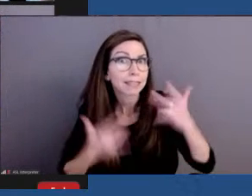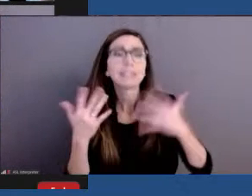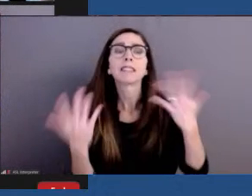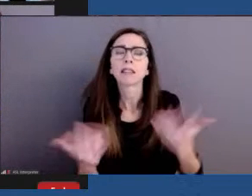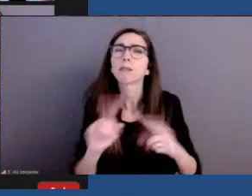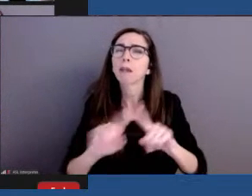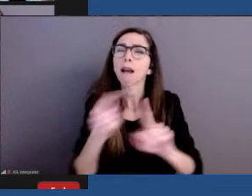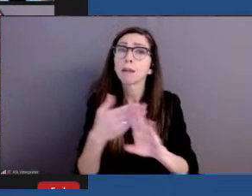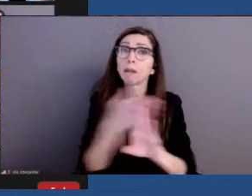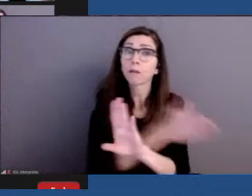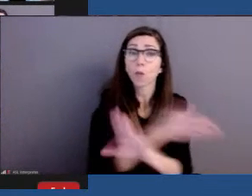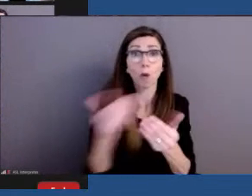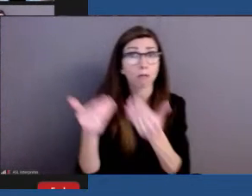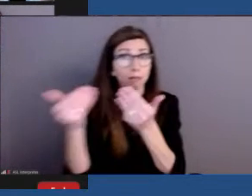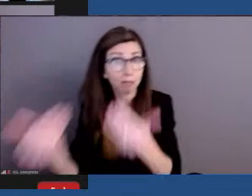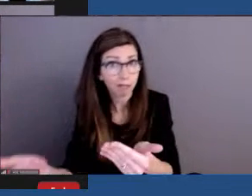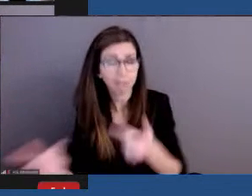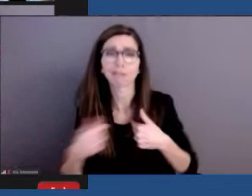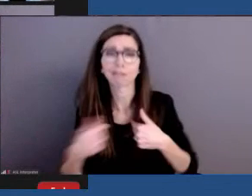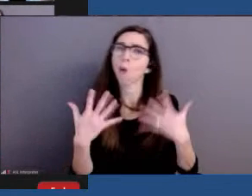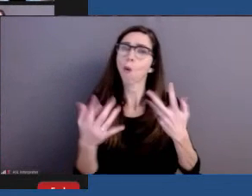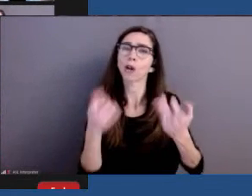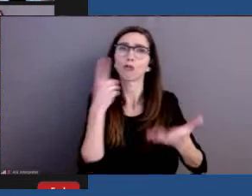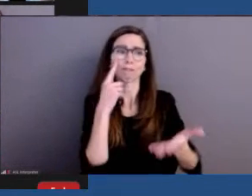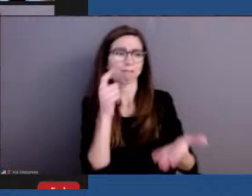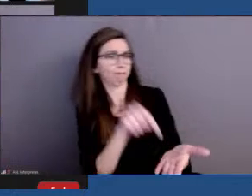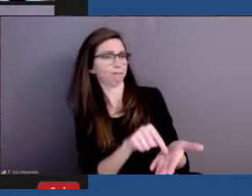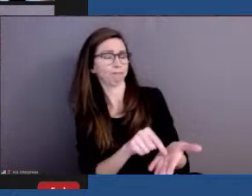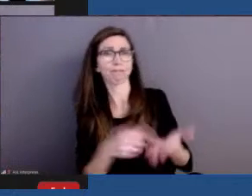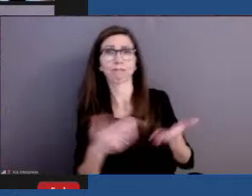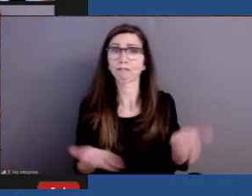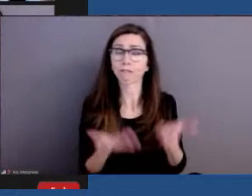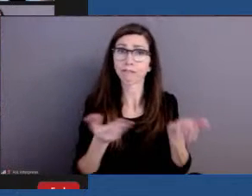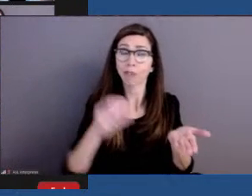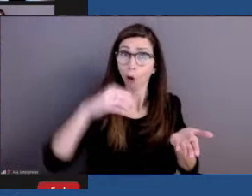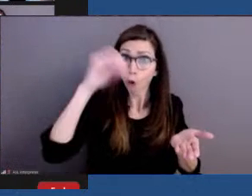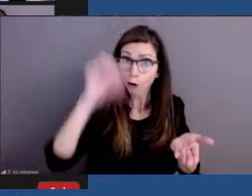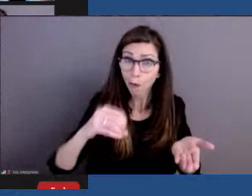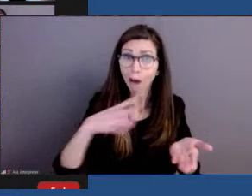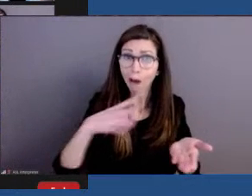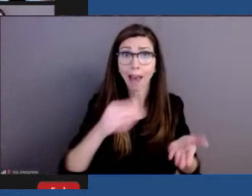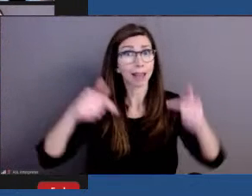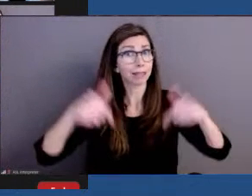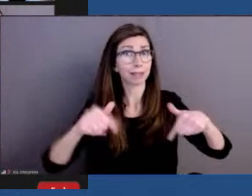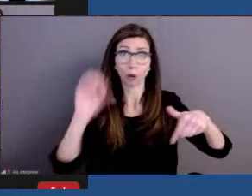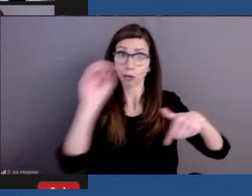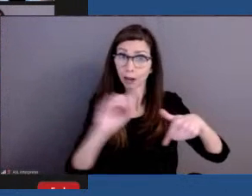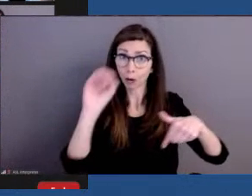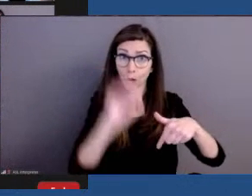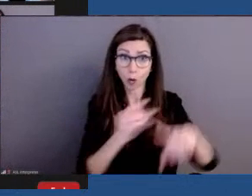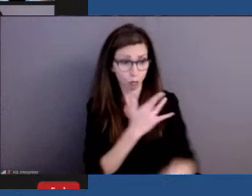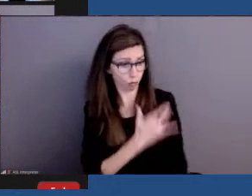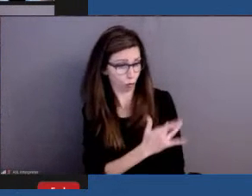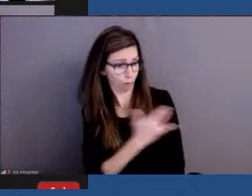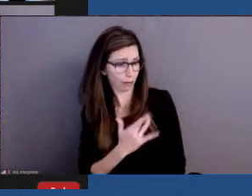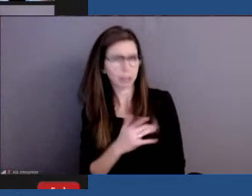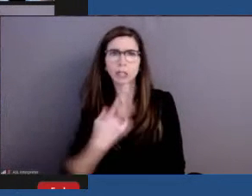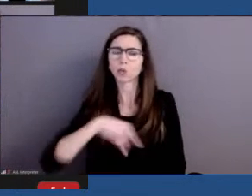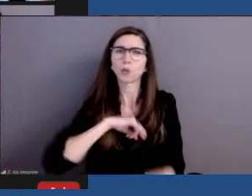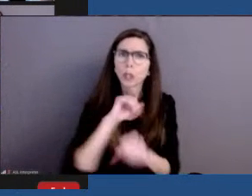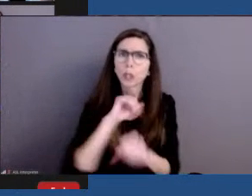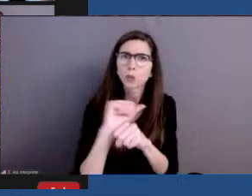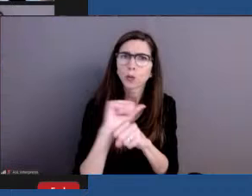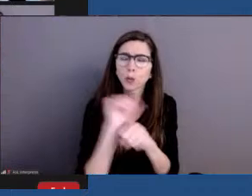that Ottawa and across the province, our work takes place on traditional Indigenous territories. Avant